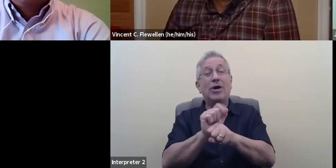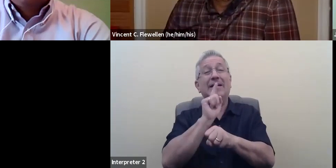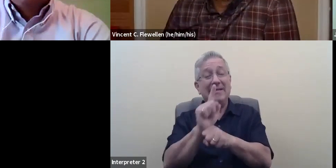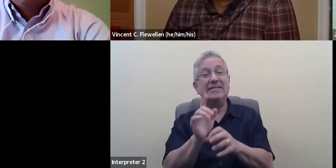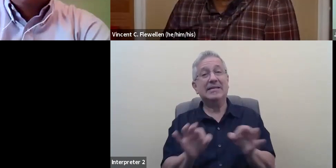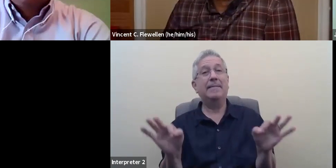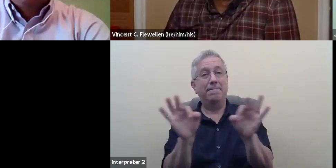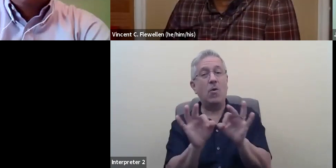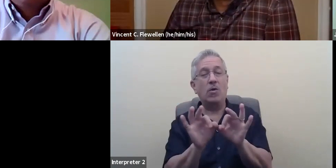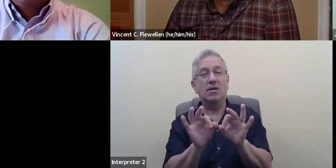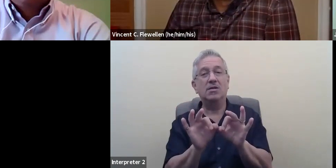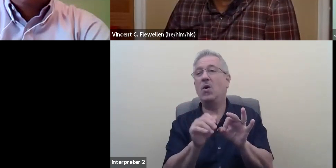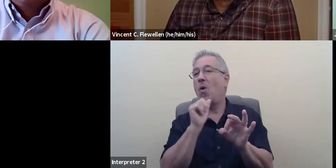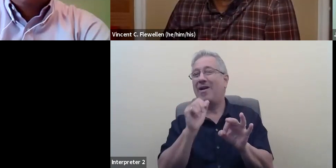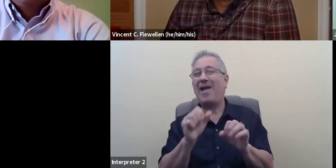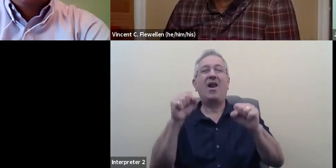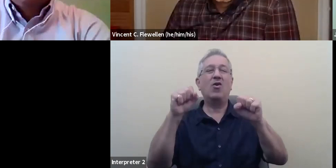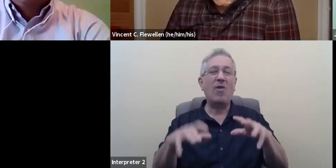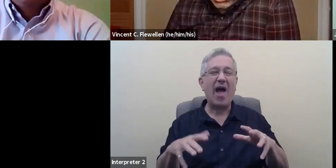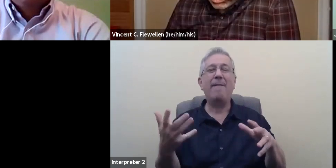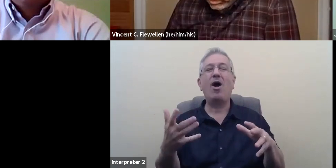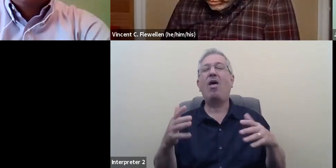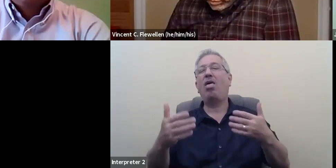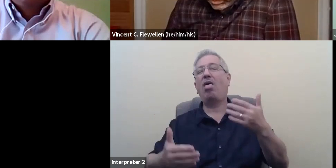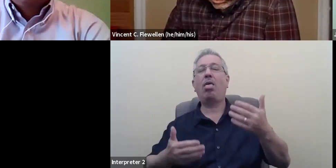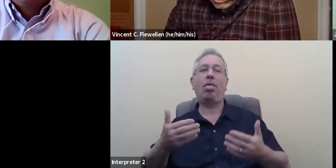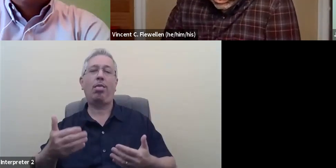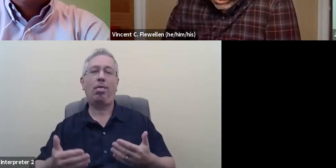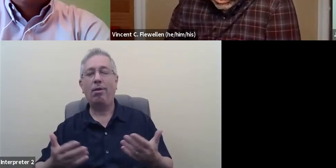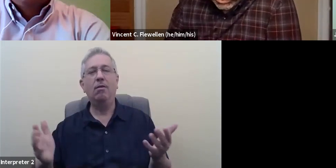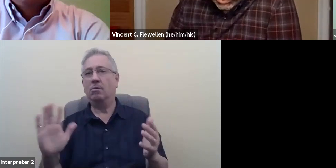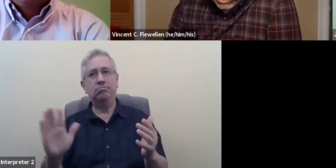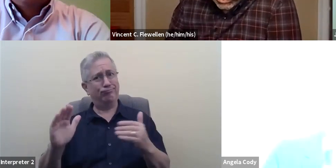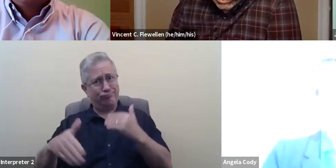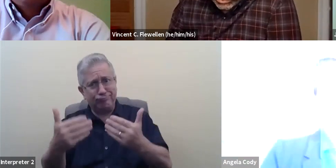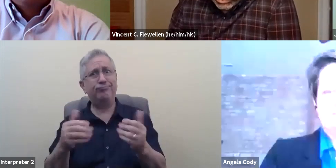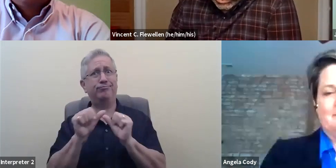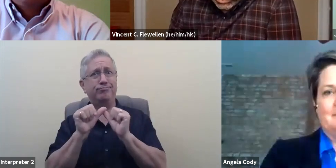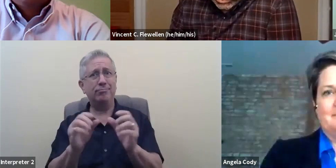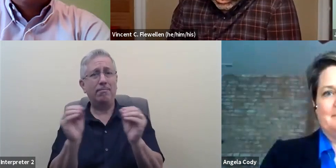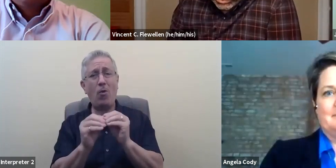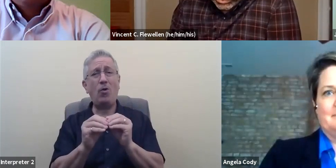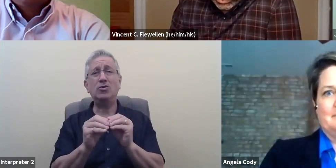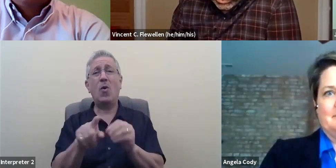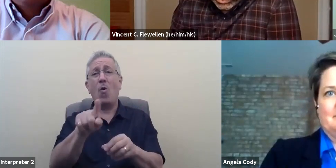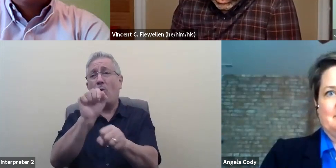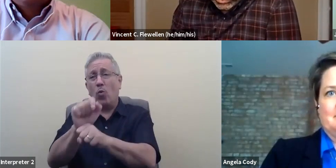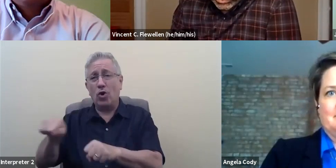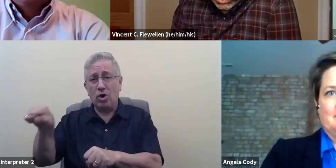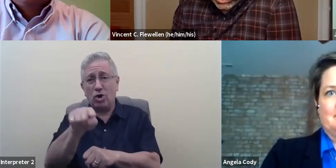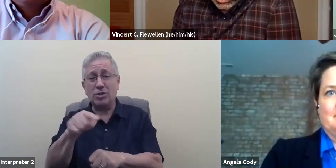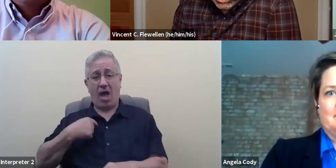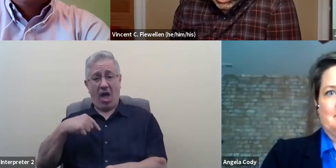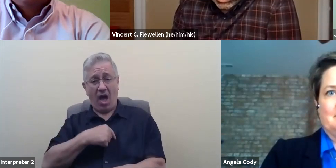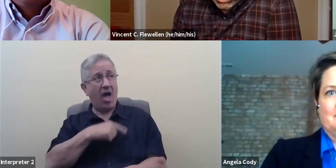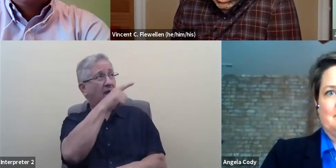slowing down, right? We see this as a way to continue to drive and push things forward. And for our managers and leaders to understand that our DNI